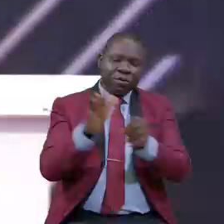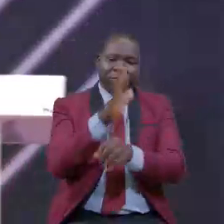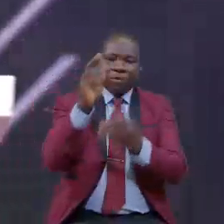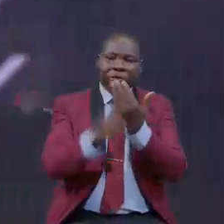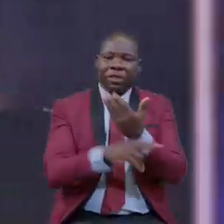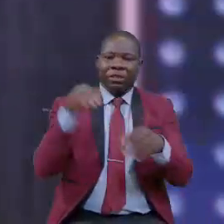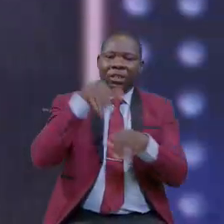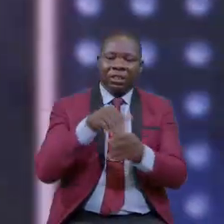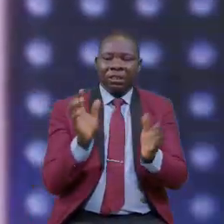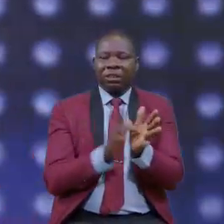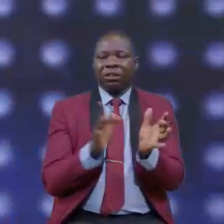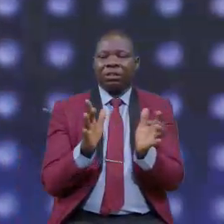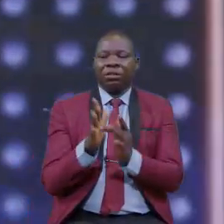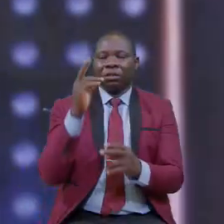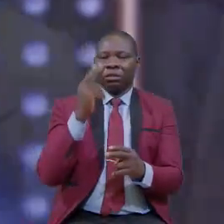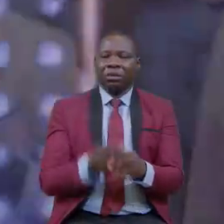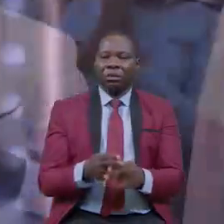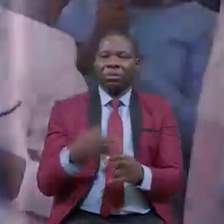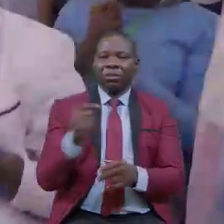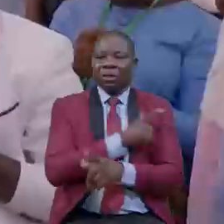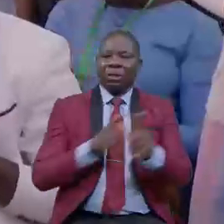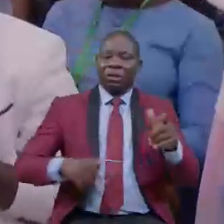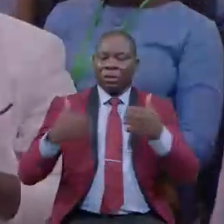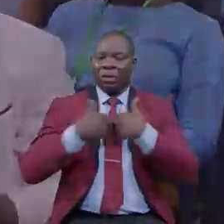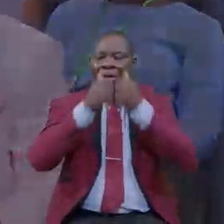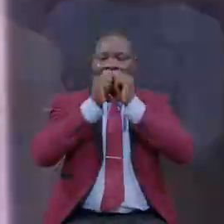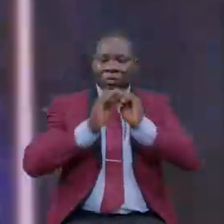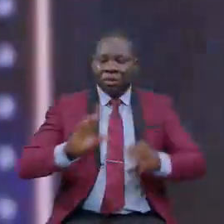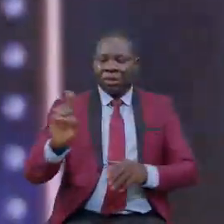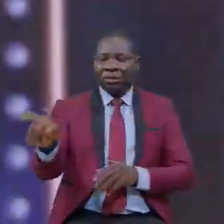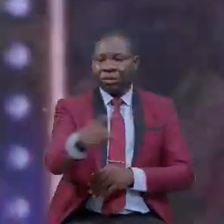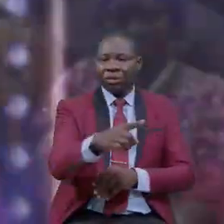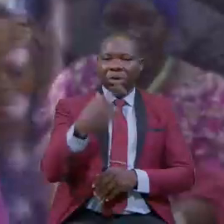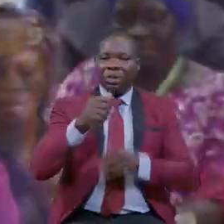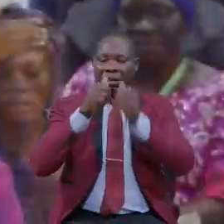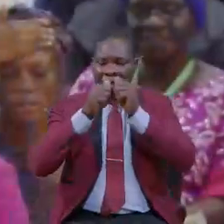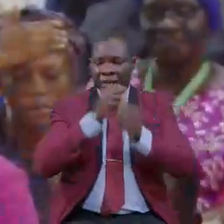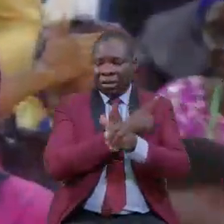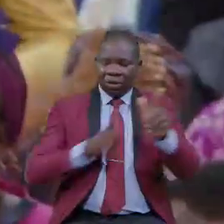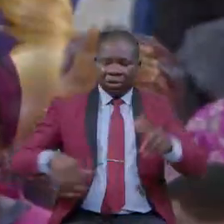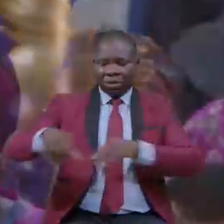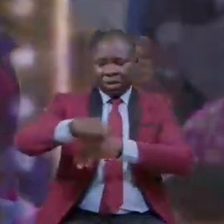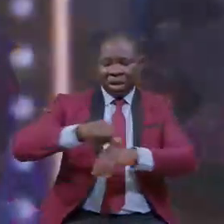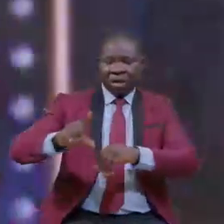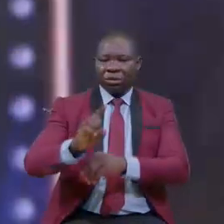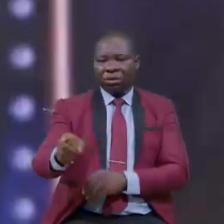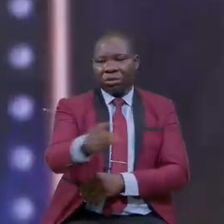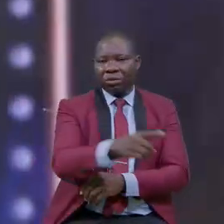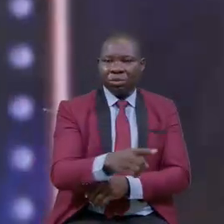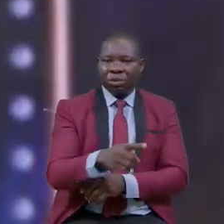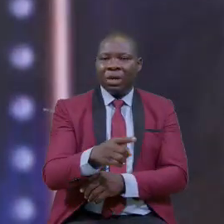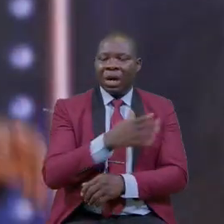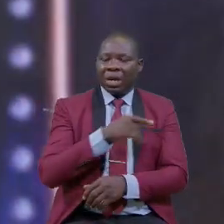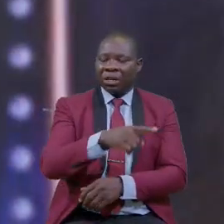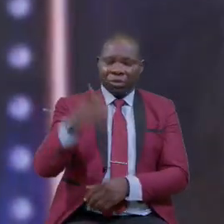name the Lord has blessed you the Lord anoint you and you calling this anointing and